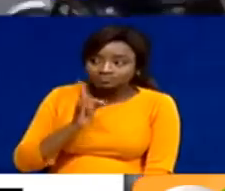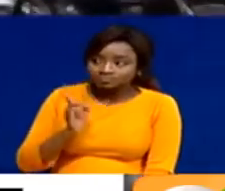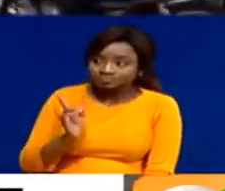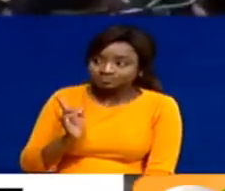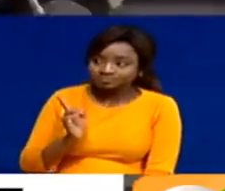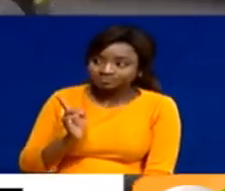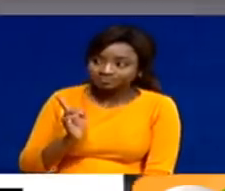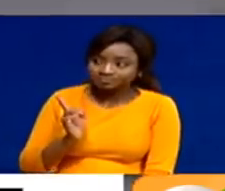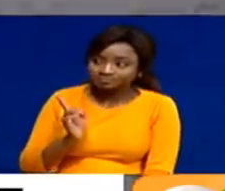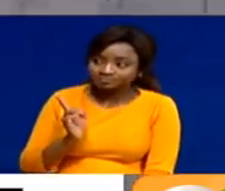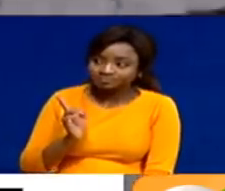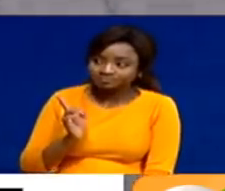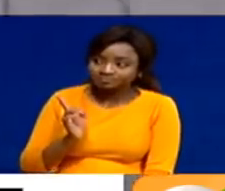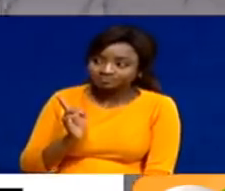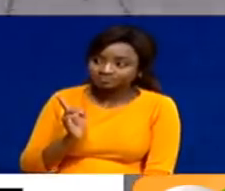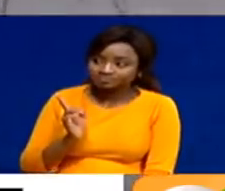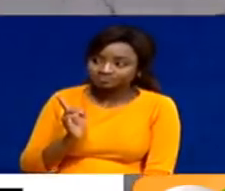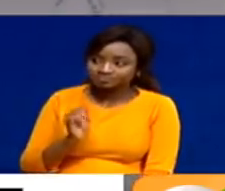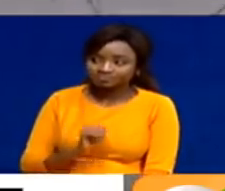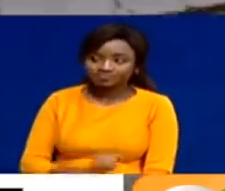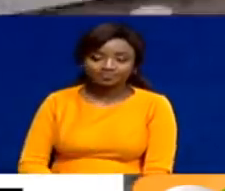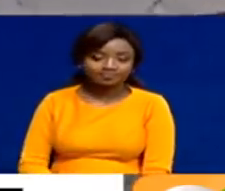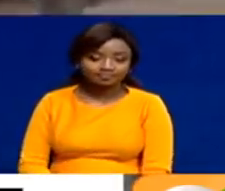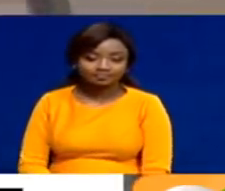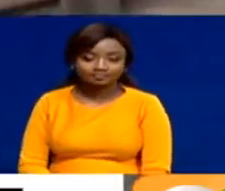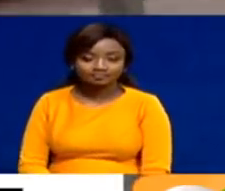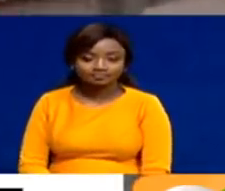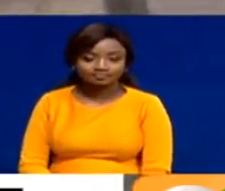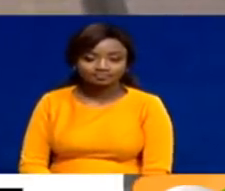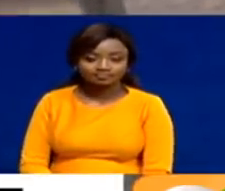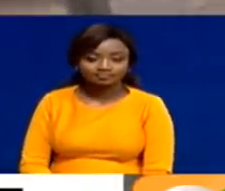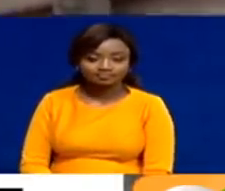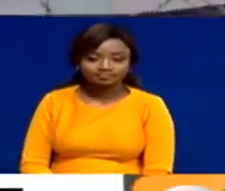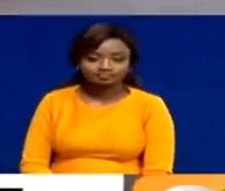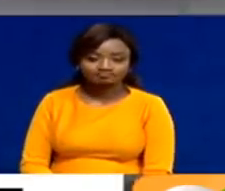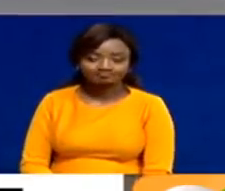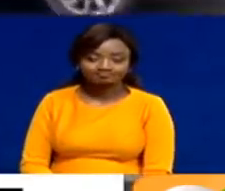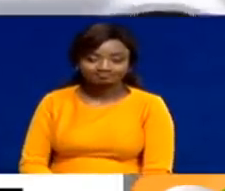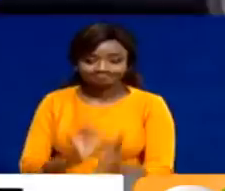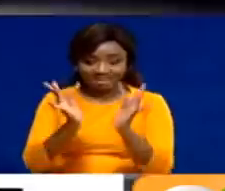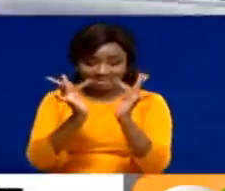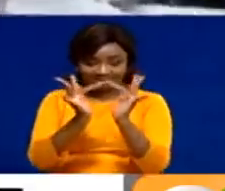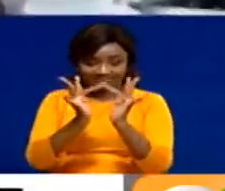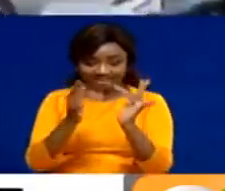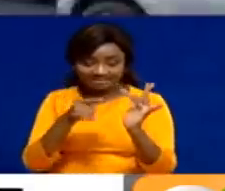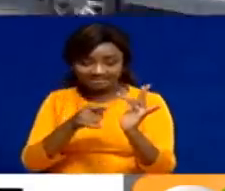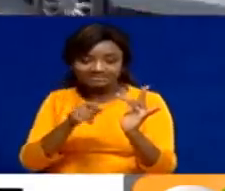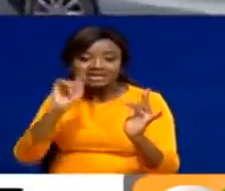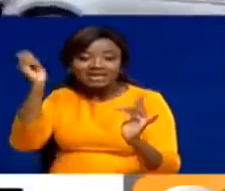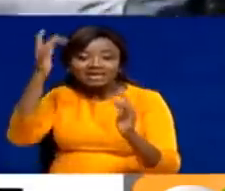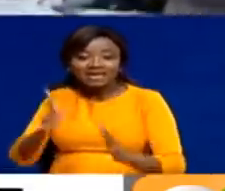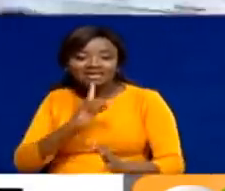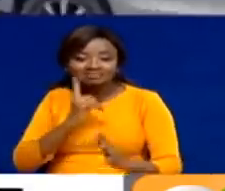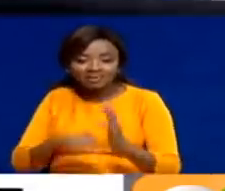Watch out! Kenyans reacting on social media now